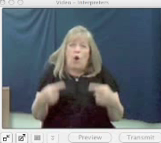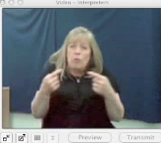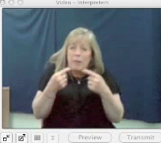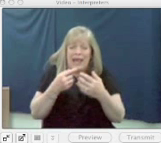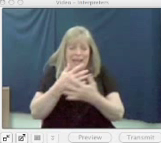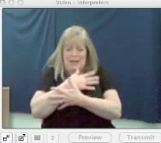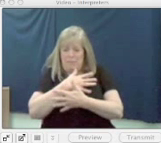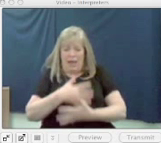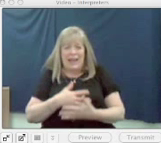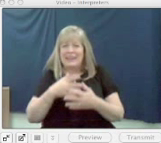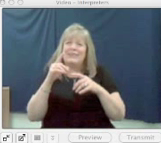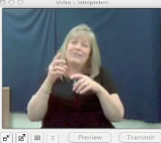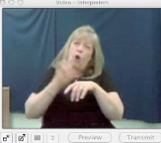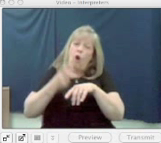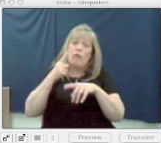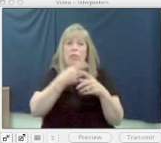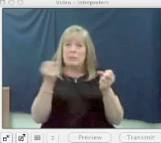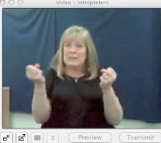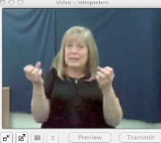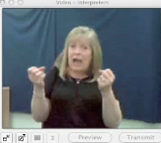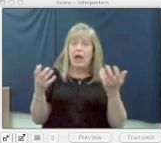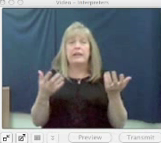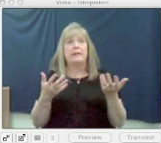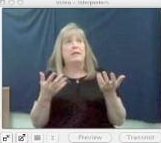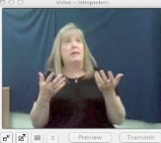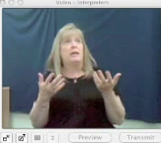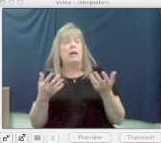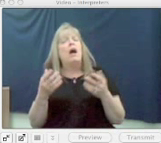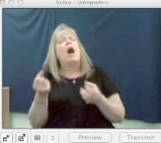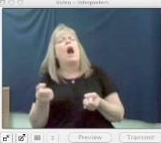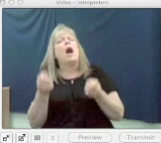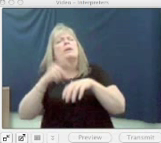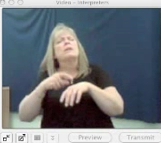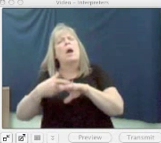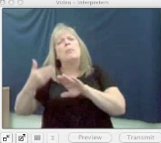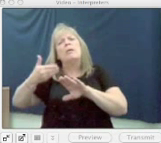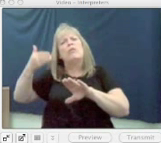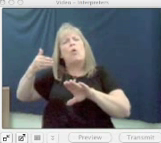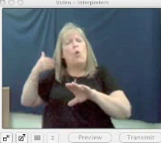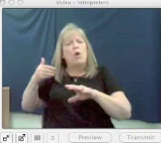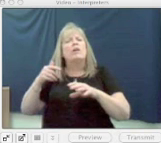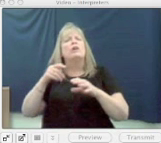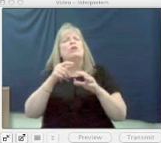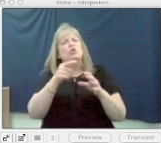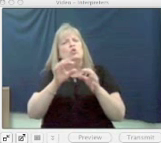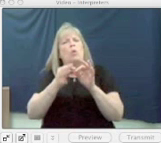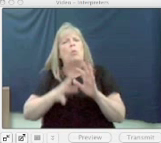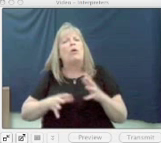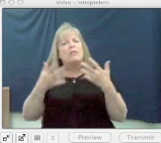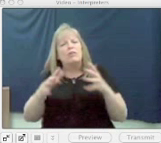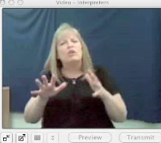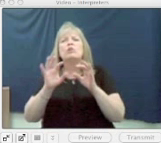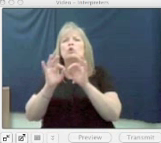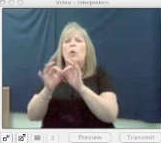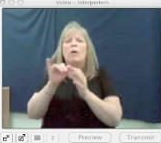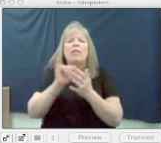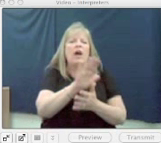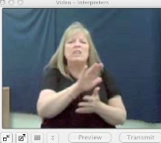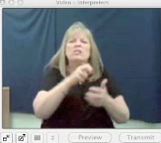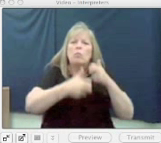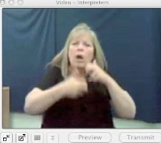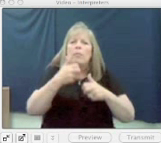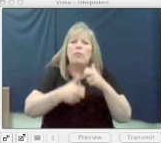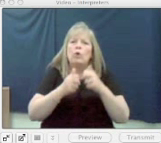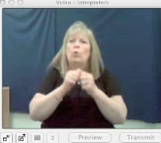factors? How many times has the interpreter already interpreted the symptoms to other medical staff? These are the